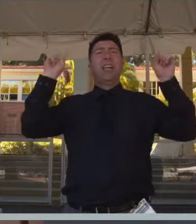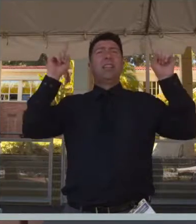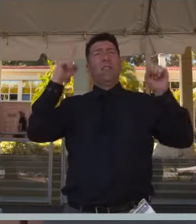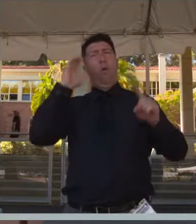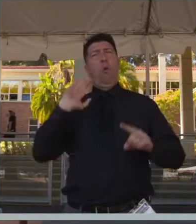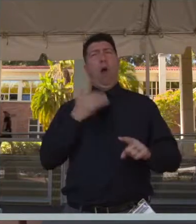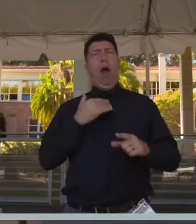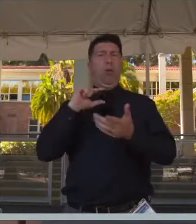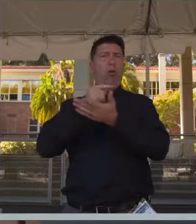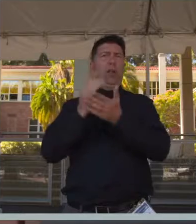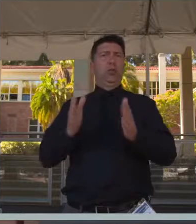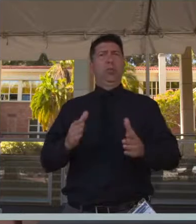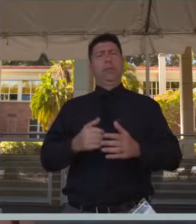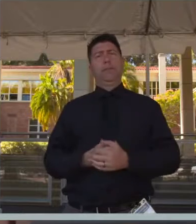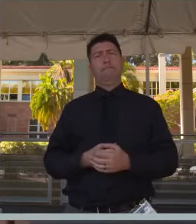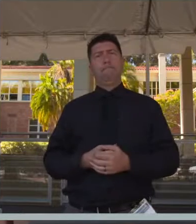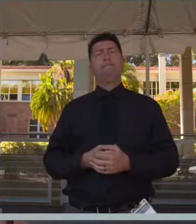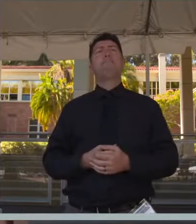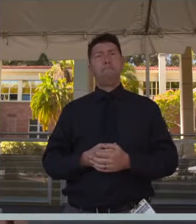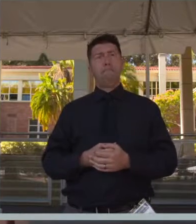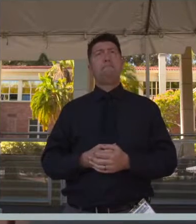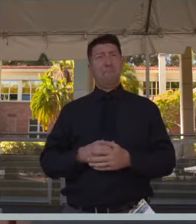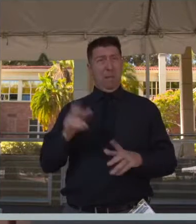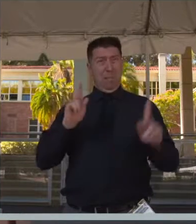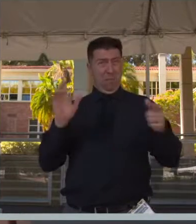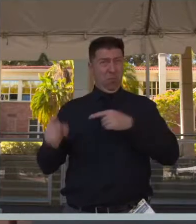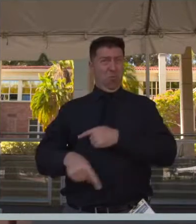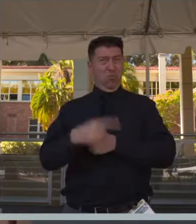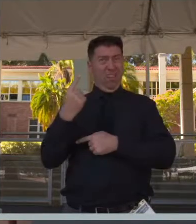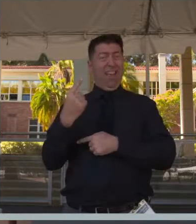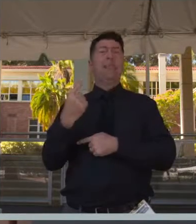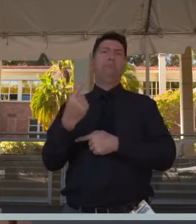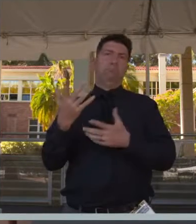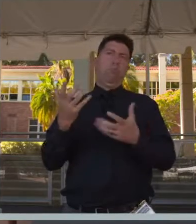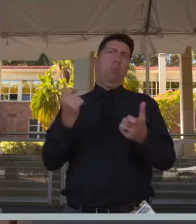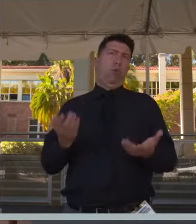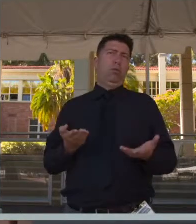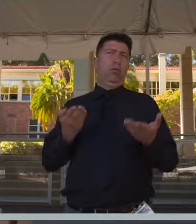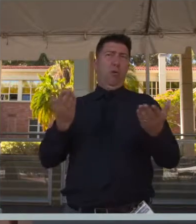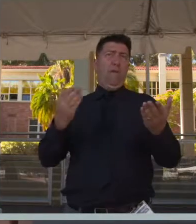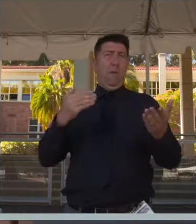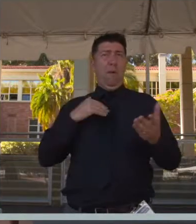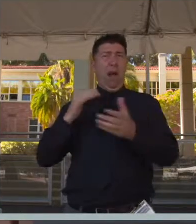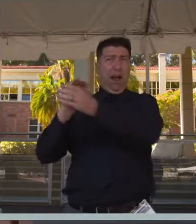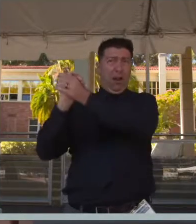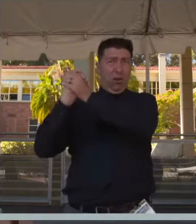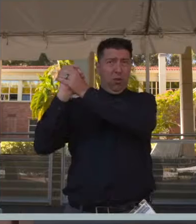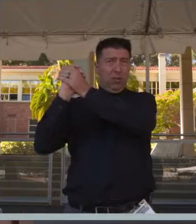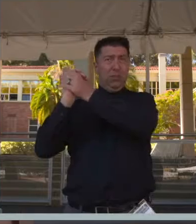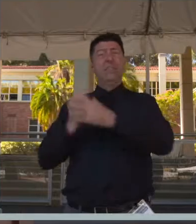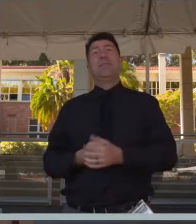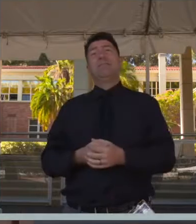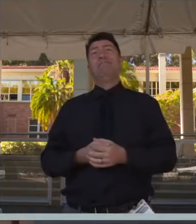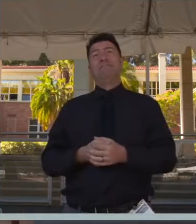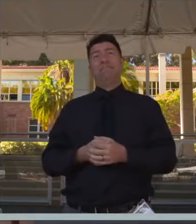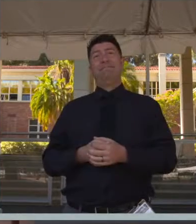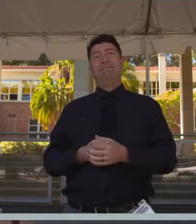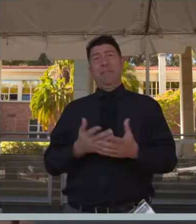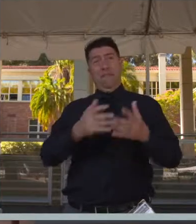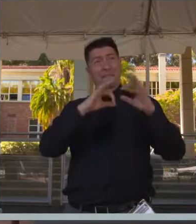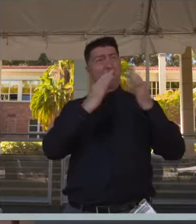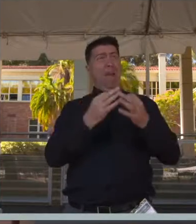graduates. To everyone in attendance today, I want to offer my congratulations. As the family members